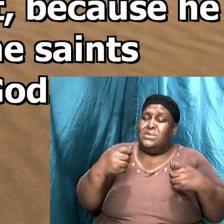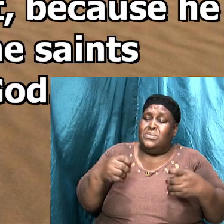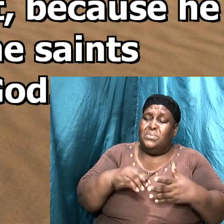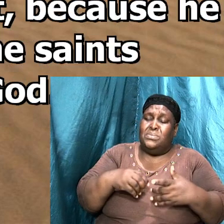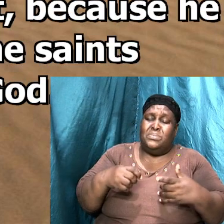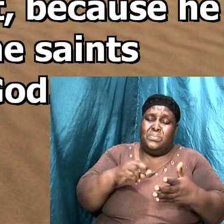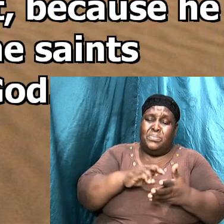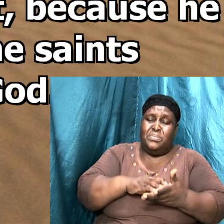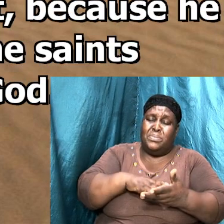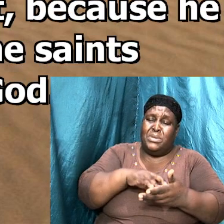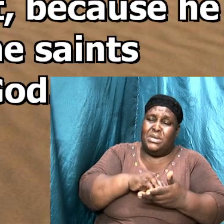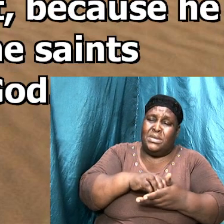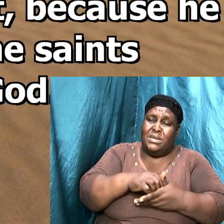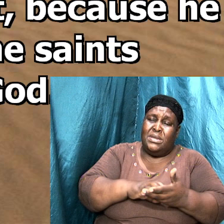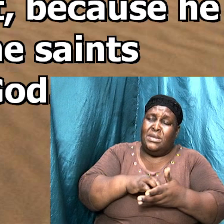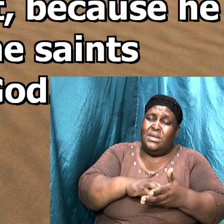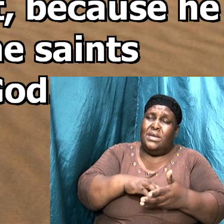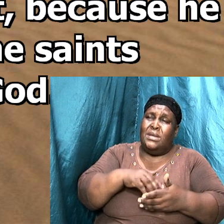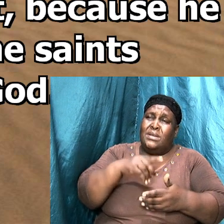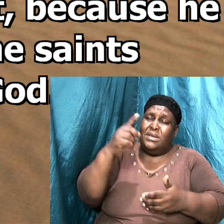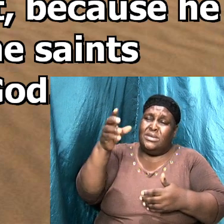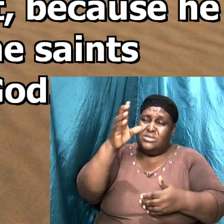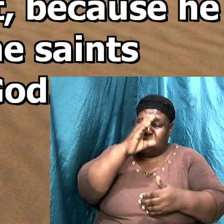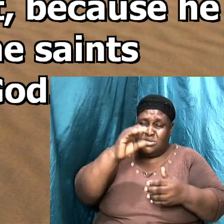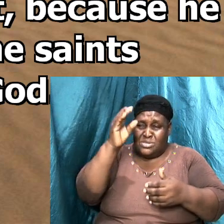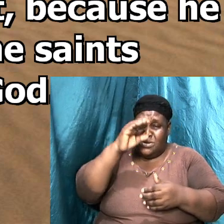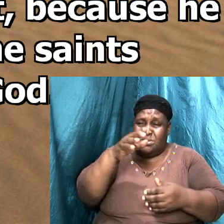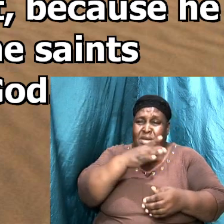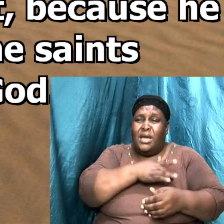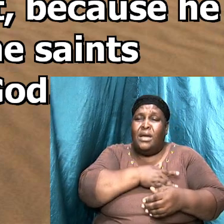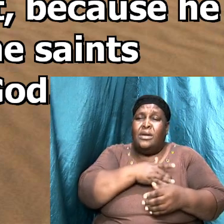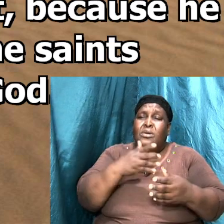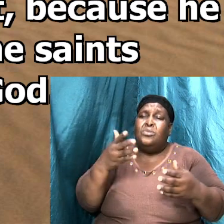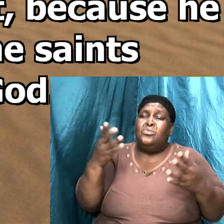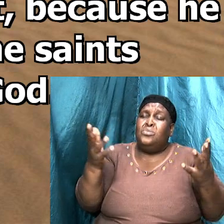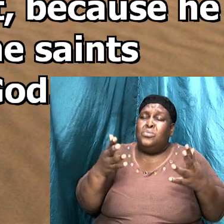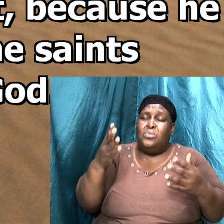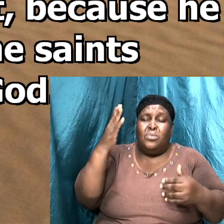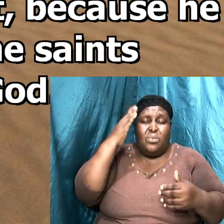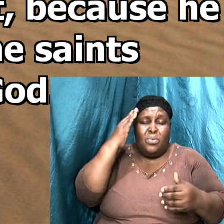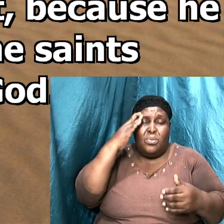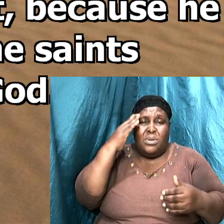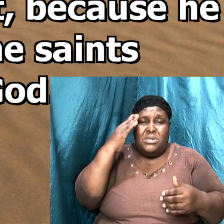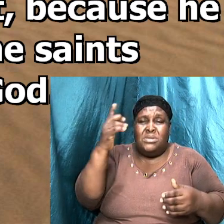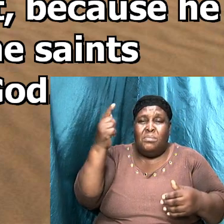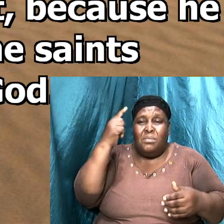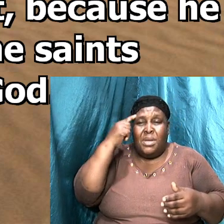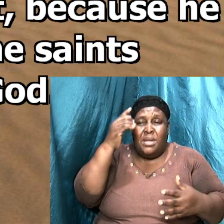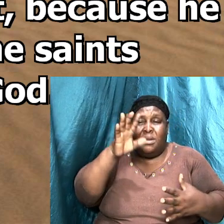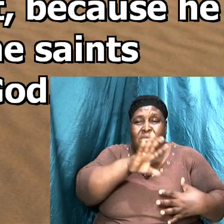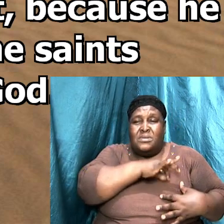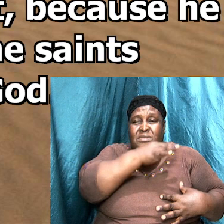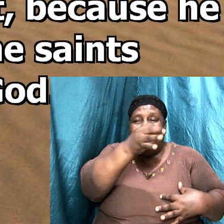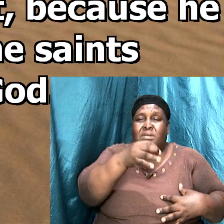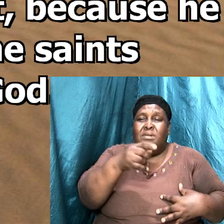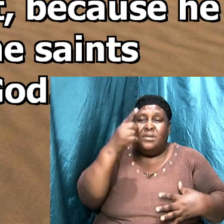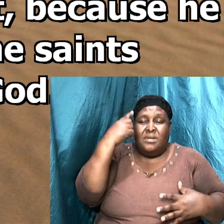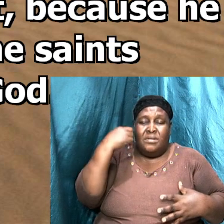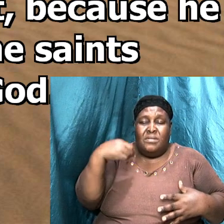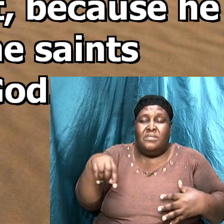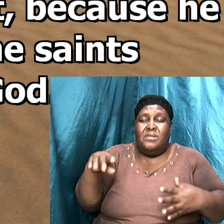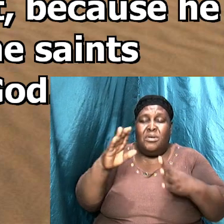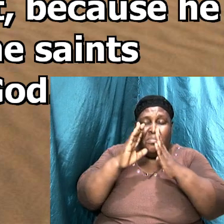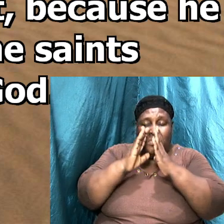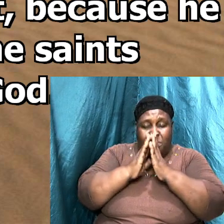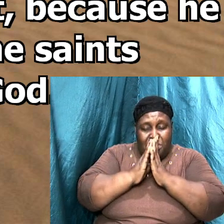and he that search at the heart know what is the mind of the spirit because he maketh intercession for the saints